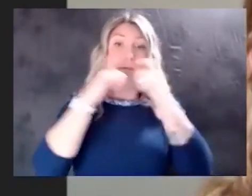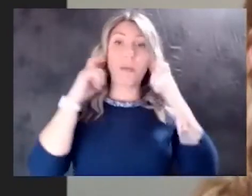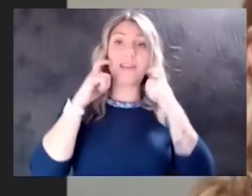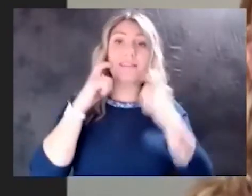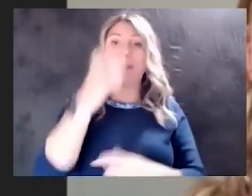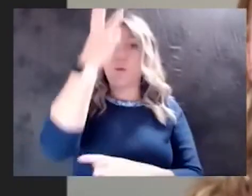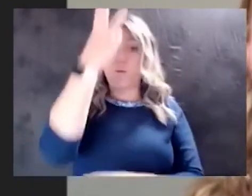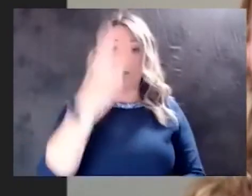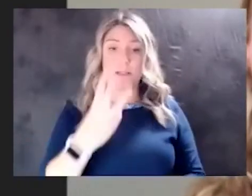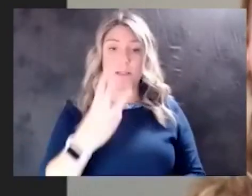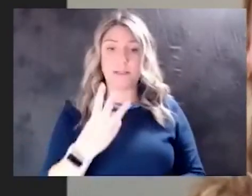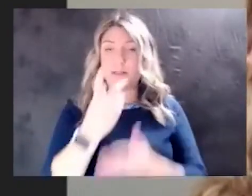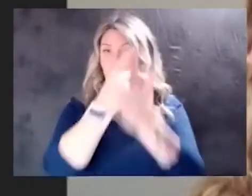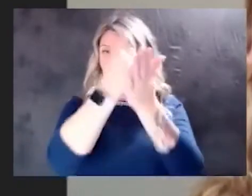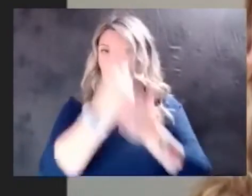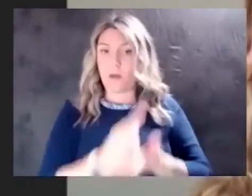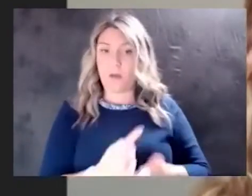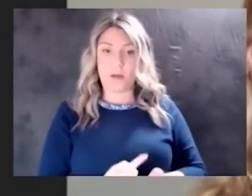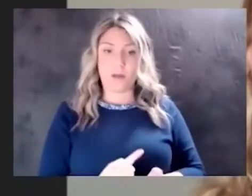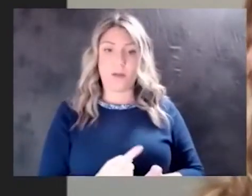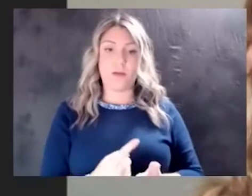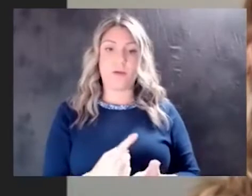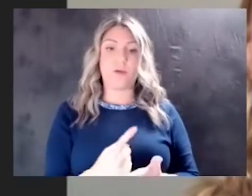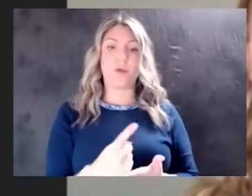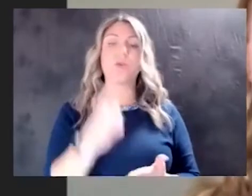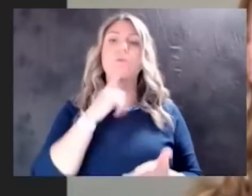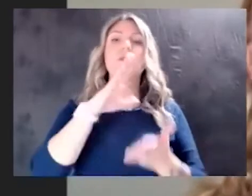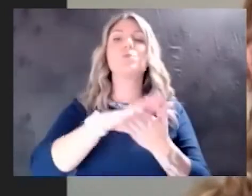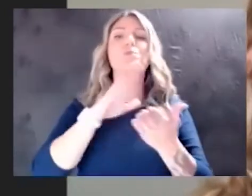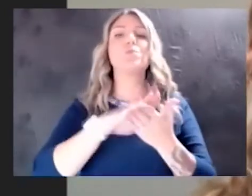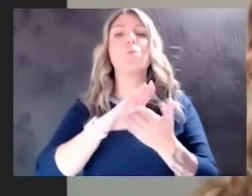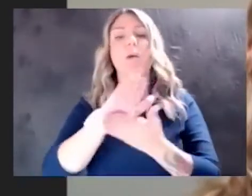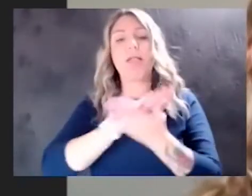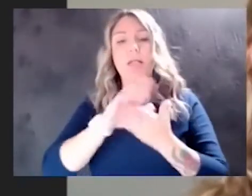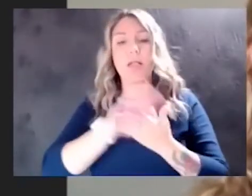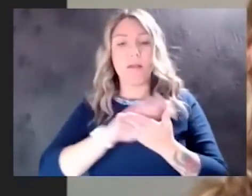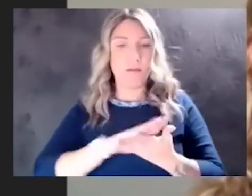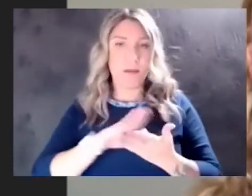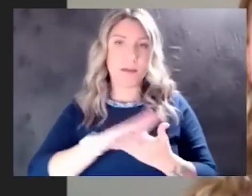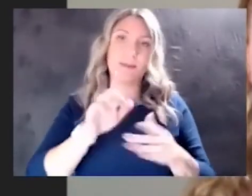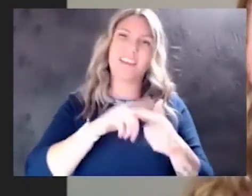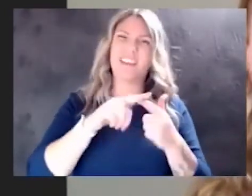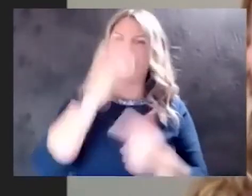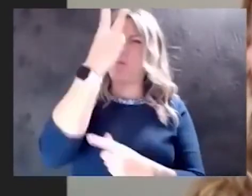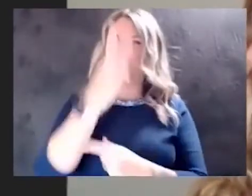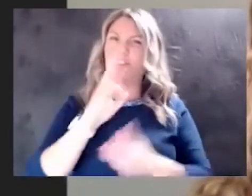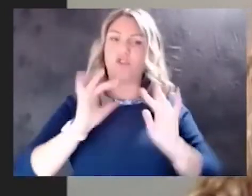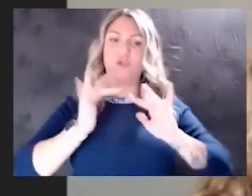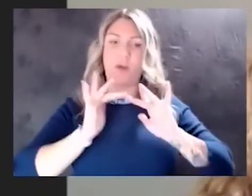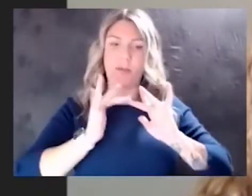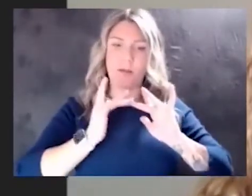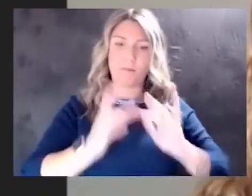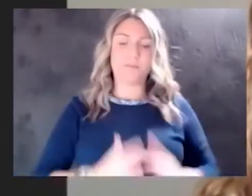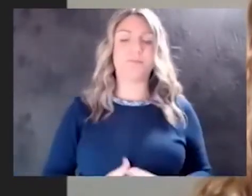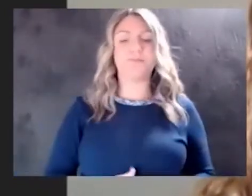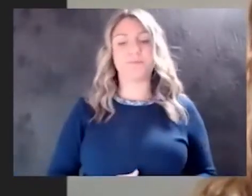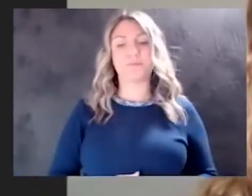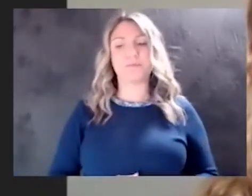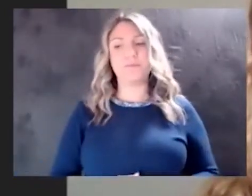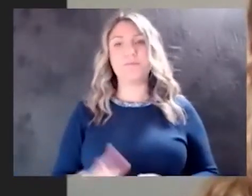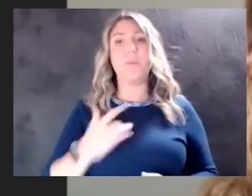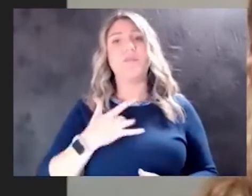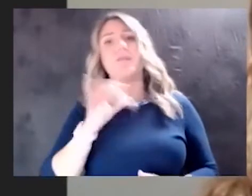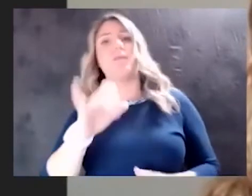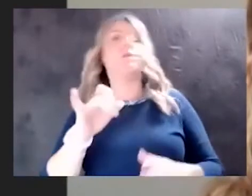Wednesday every week, they would do like a school cleaning, so then we would be online. And I just felt that